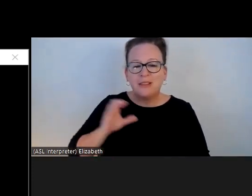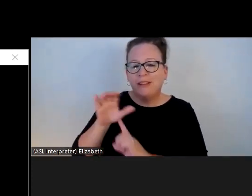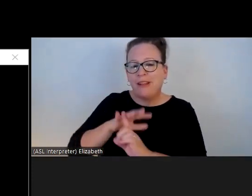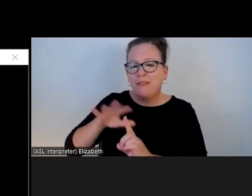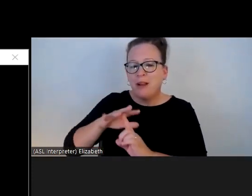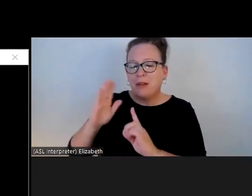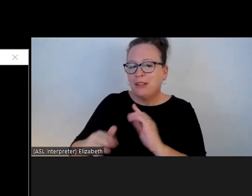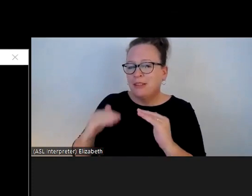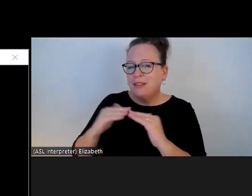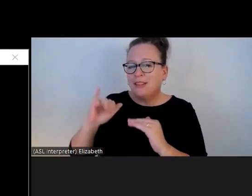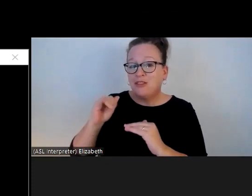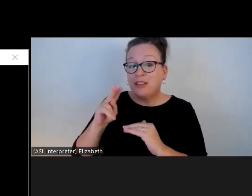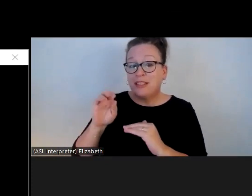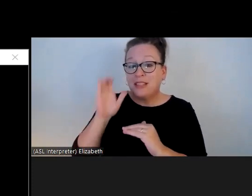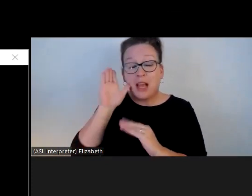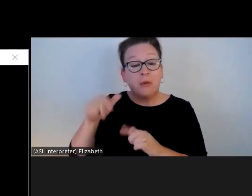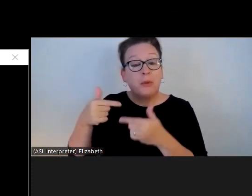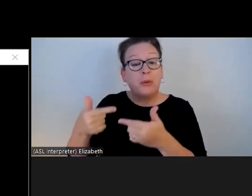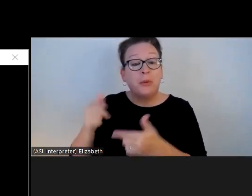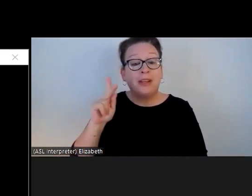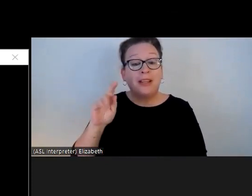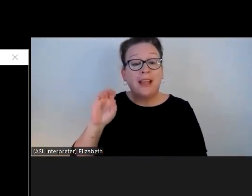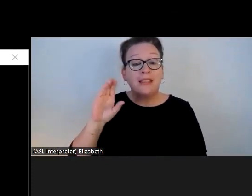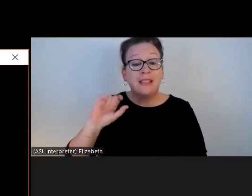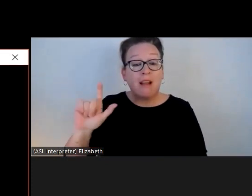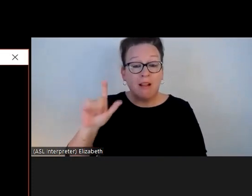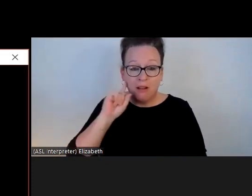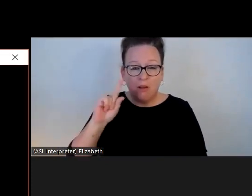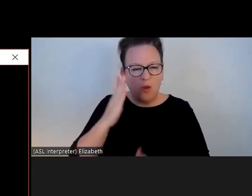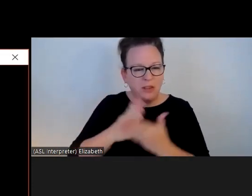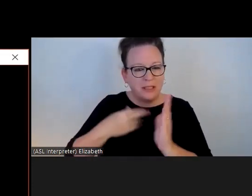I'll pass it to Kessel for some logistics.